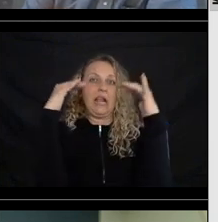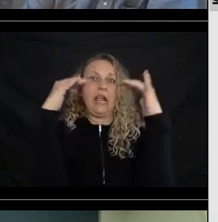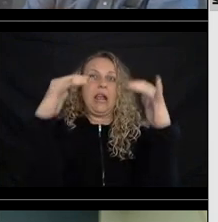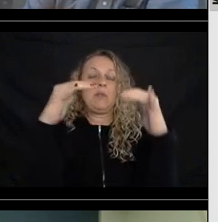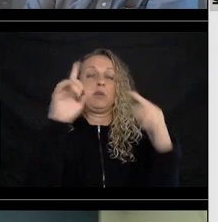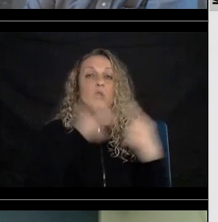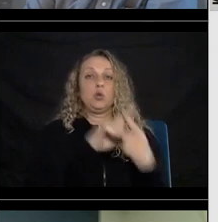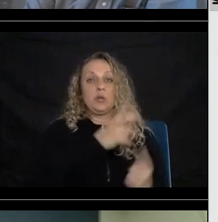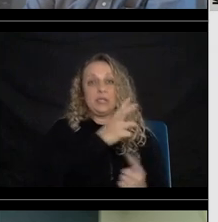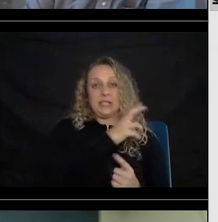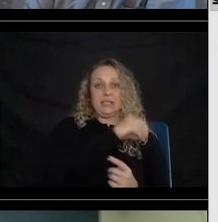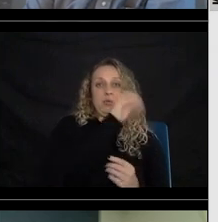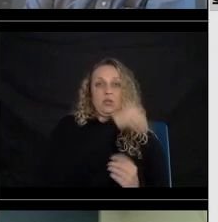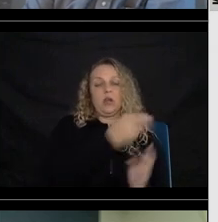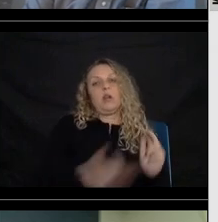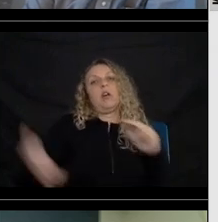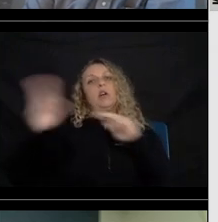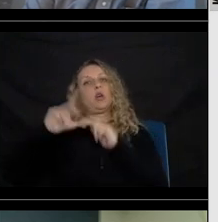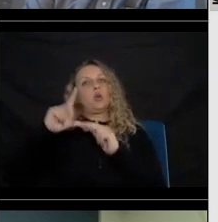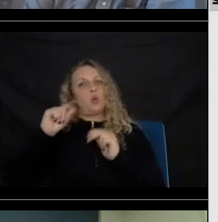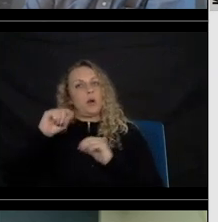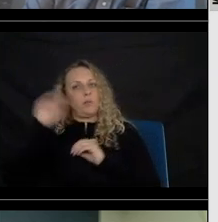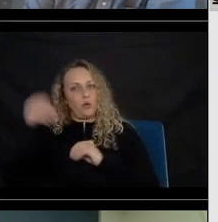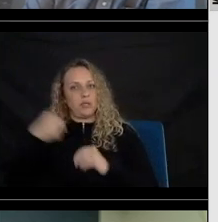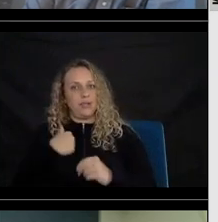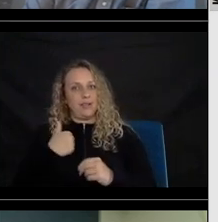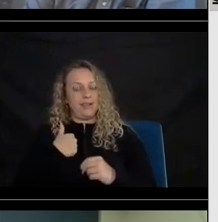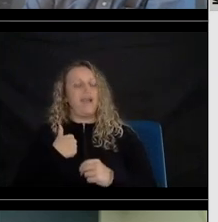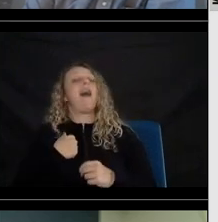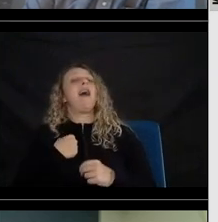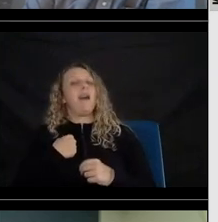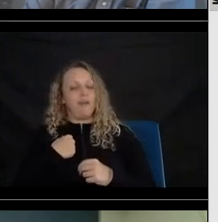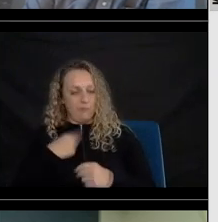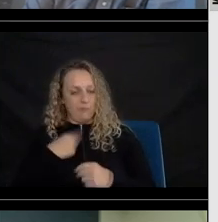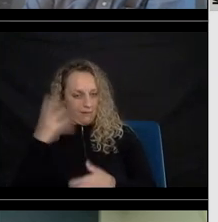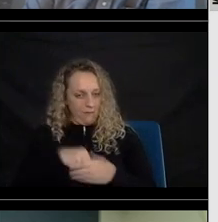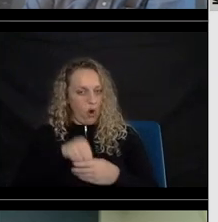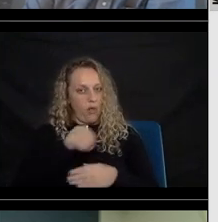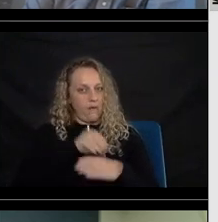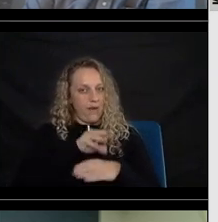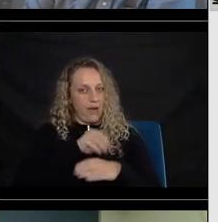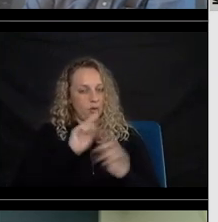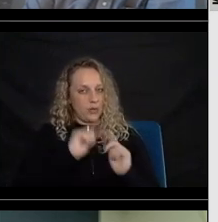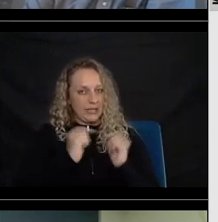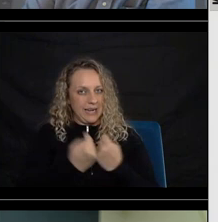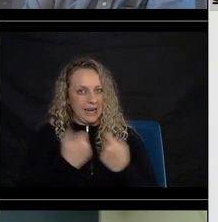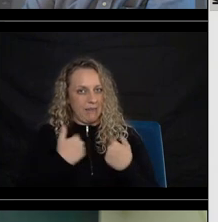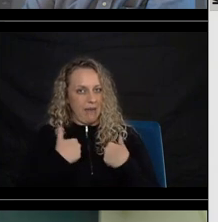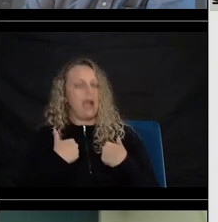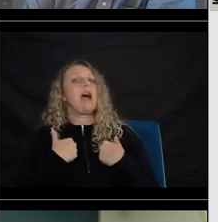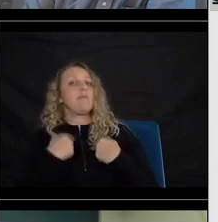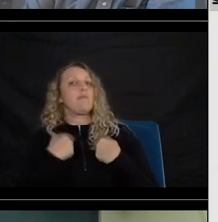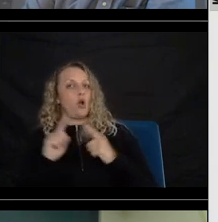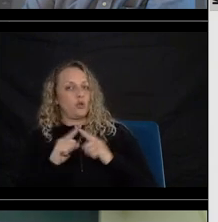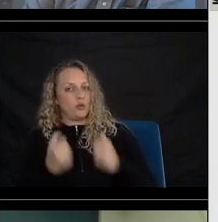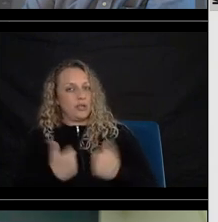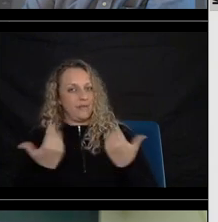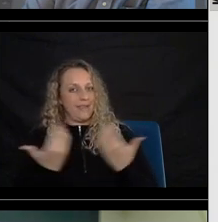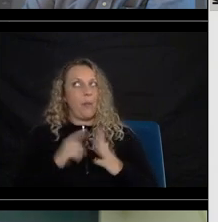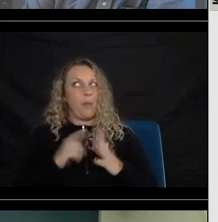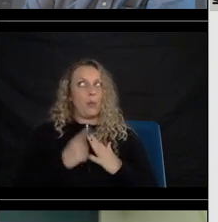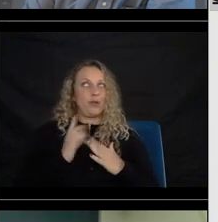20%. As residents and dedicated members of the City's Sustainability Advisory Team, of which I'm probably one of the original